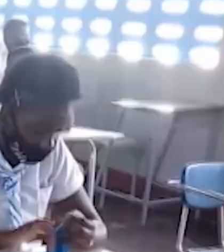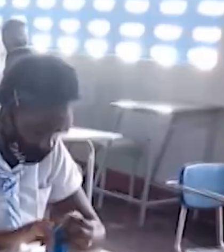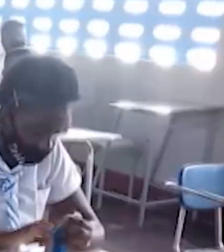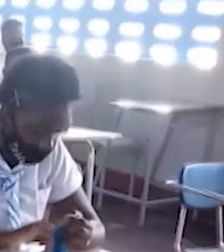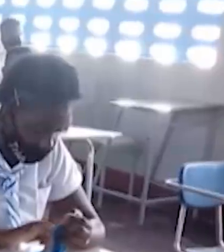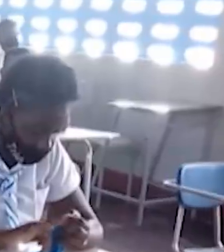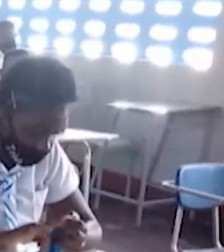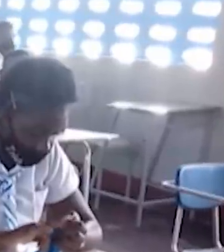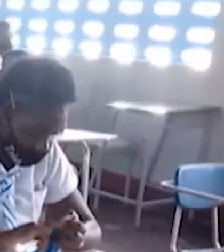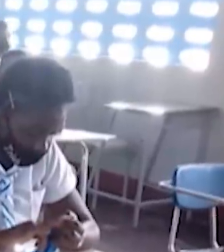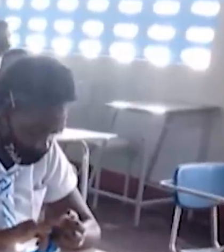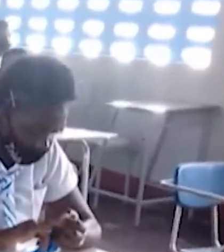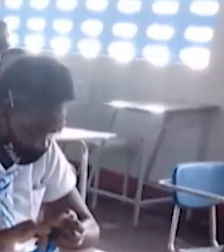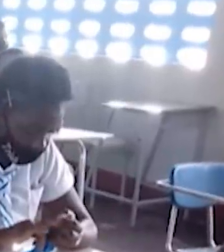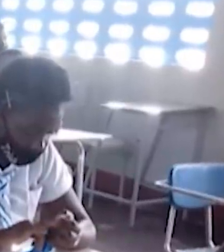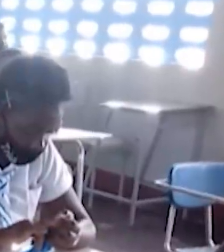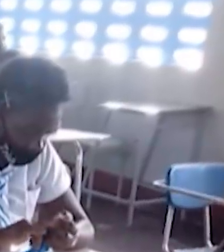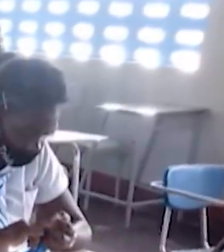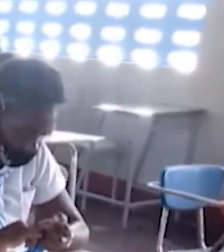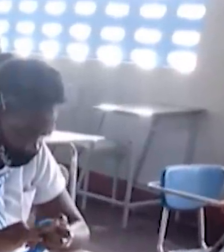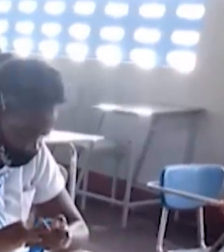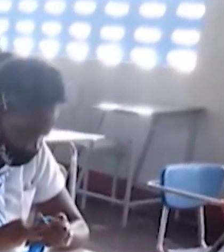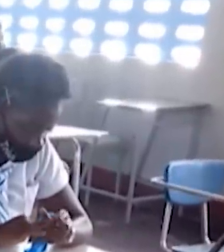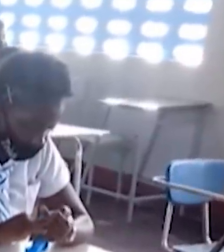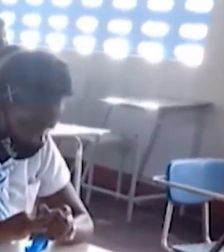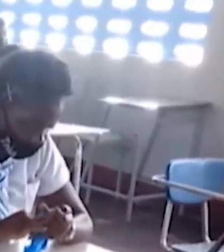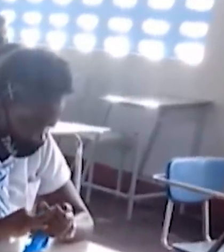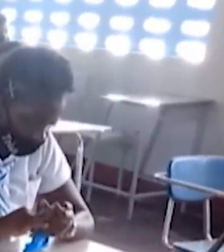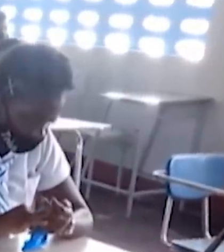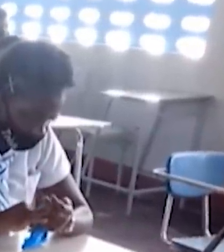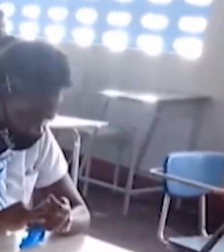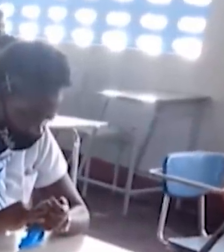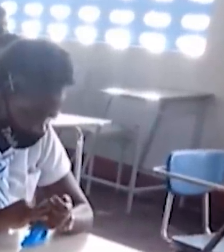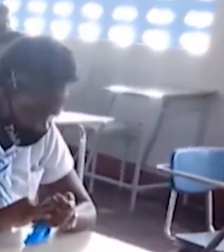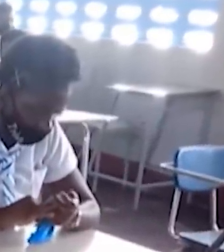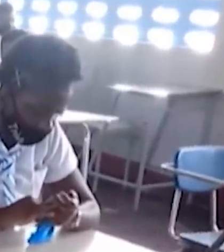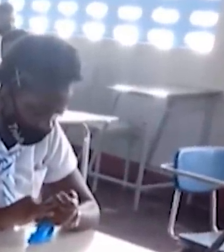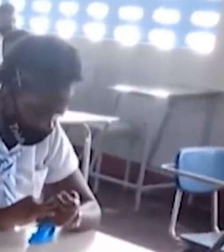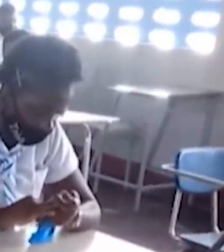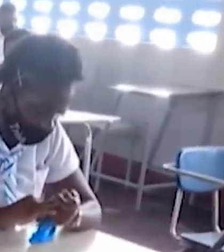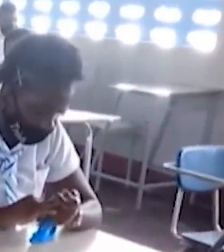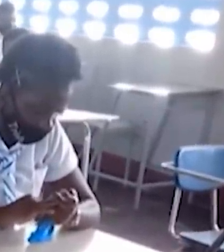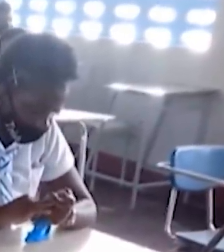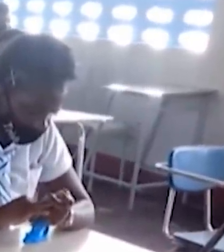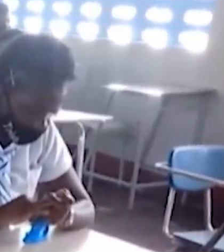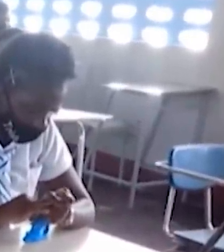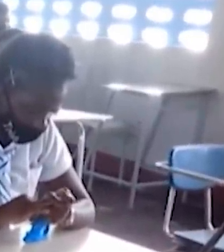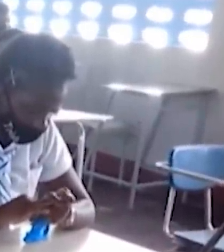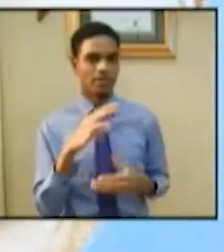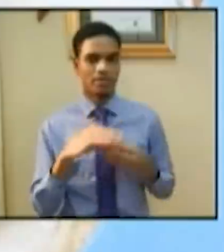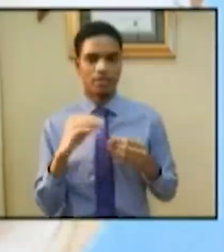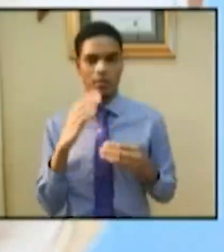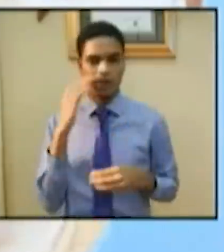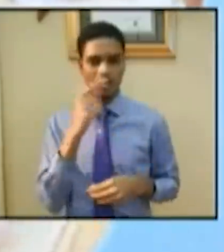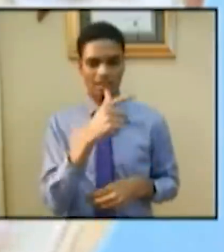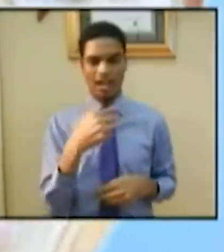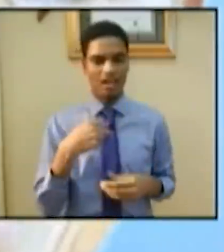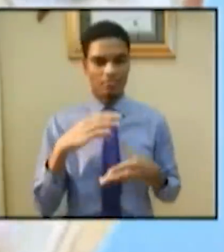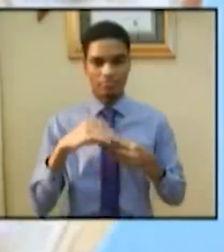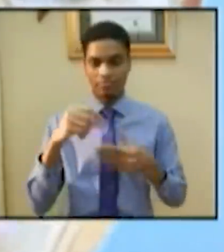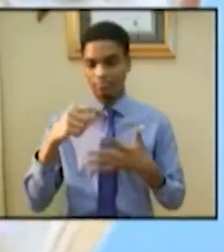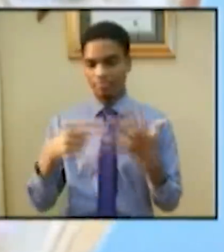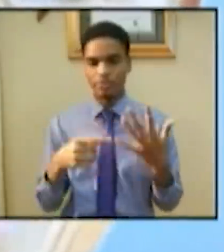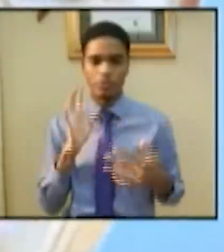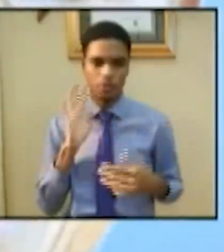says parents need not worry, as they will not have a big burden to carry. This is an investment that